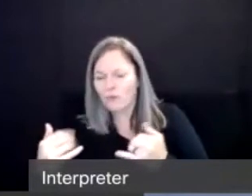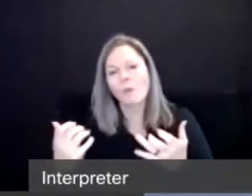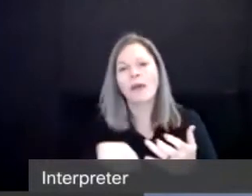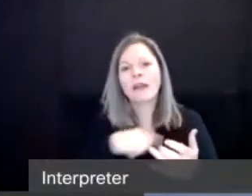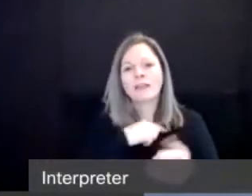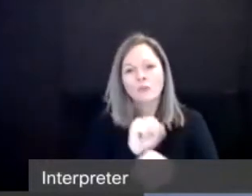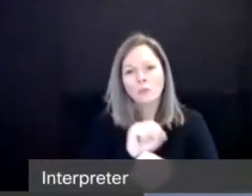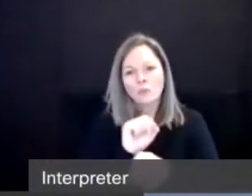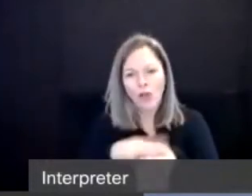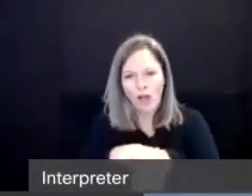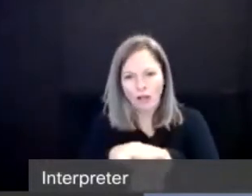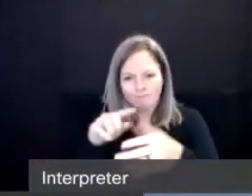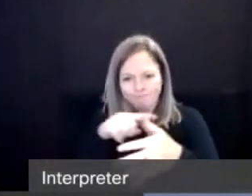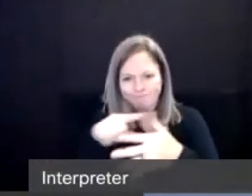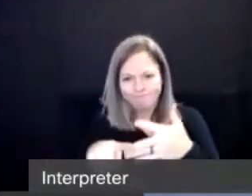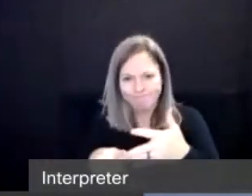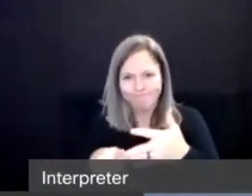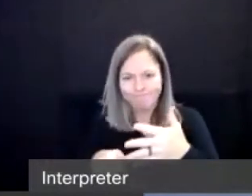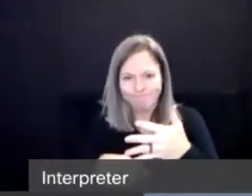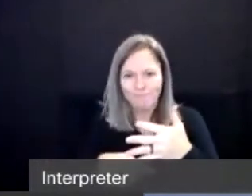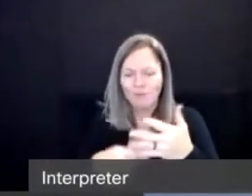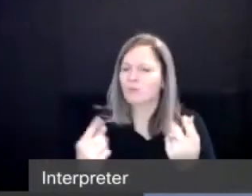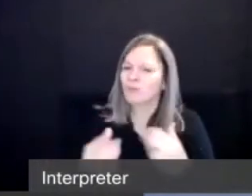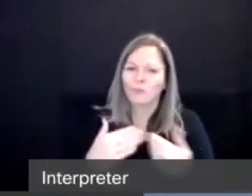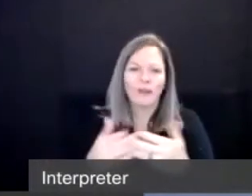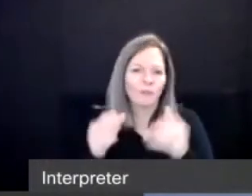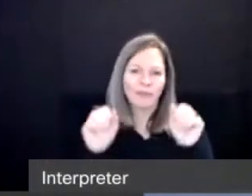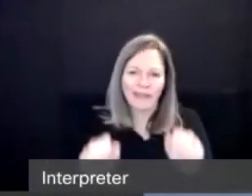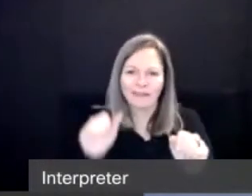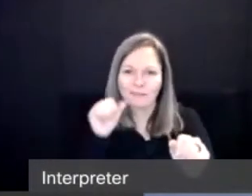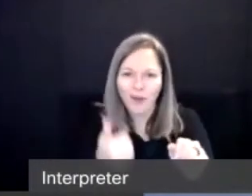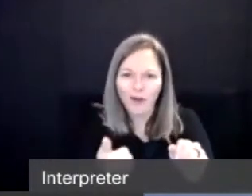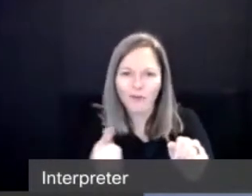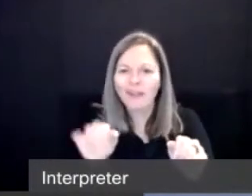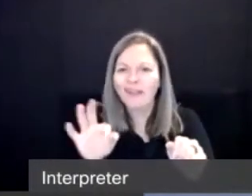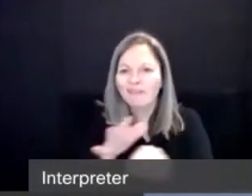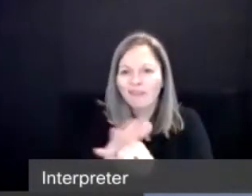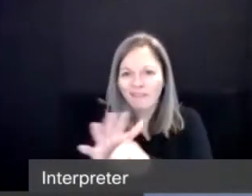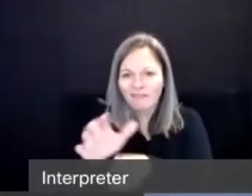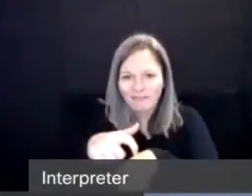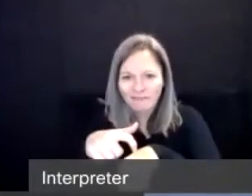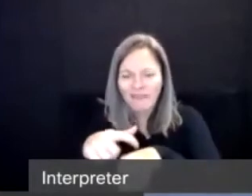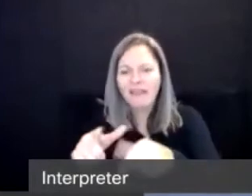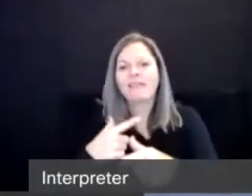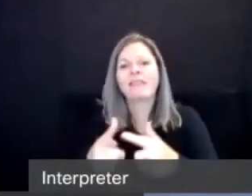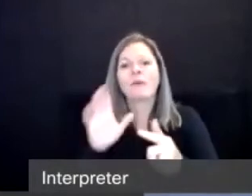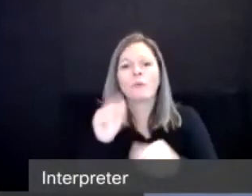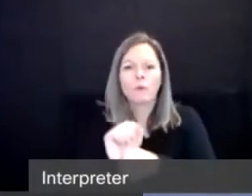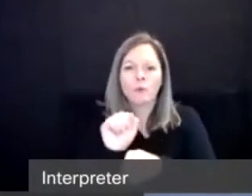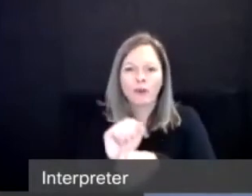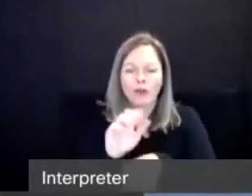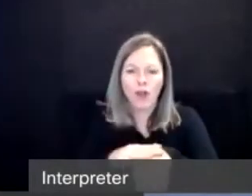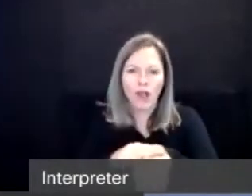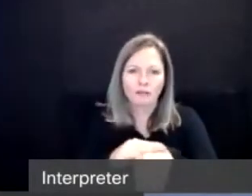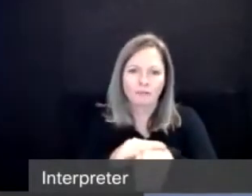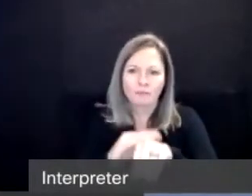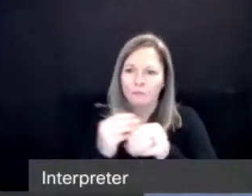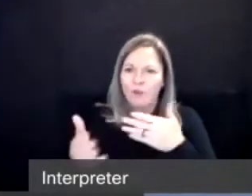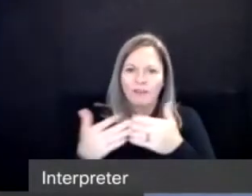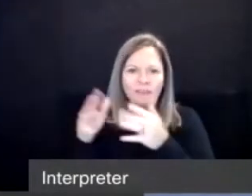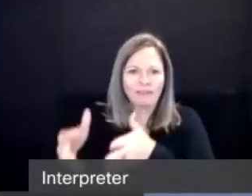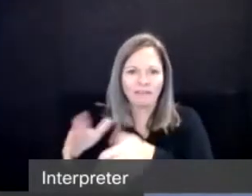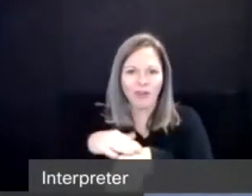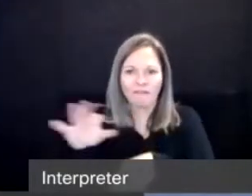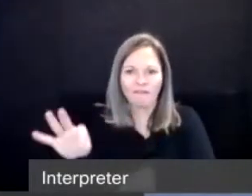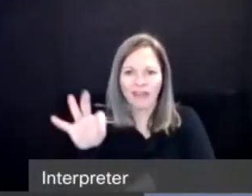on those. We'll get what we can get done tomorrow if we have time, and then we will work on the remainder on Friday.